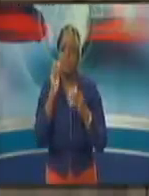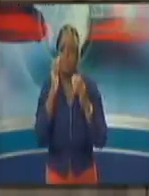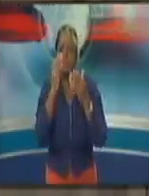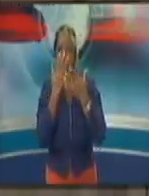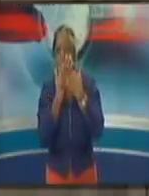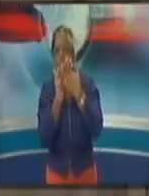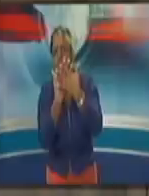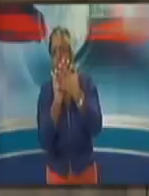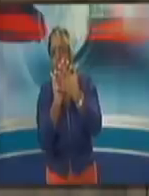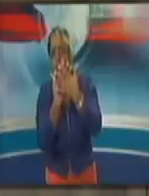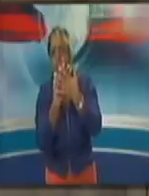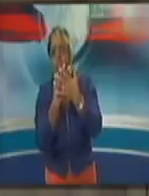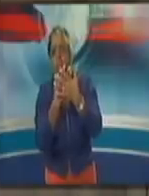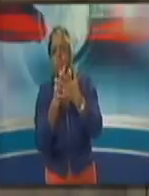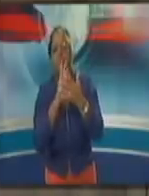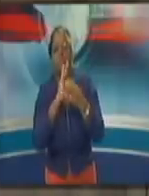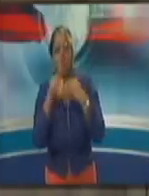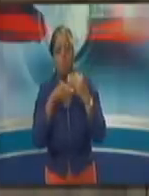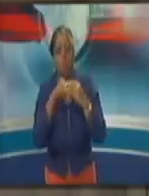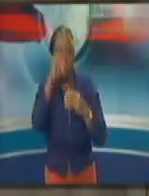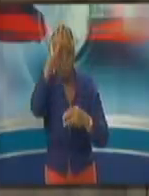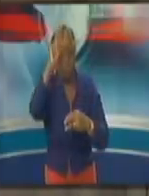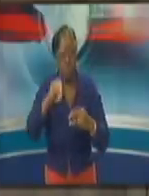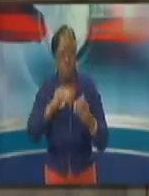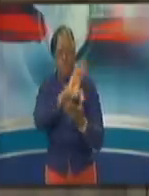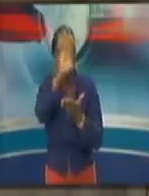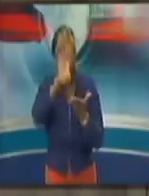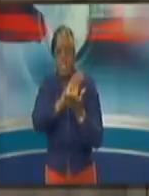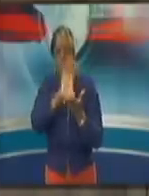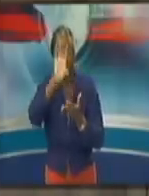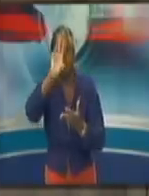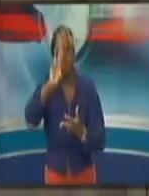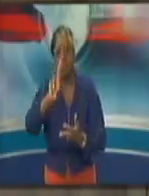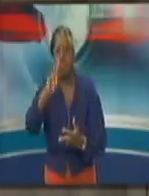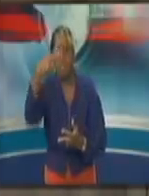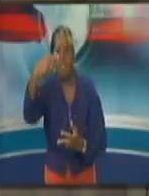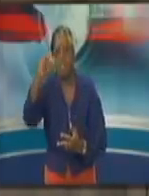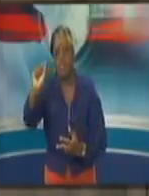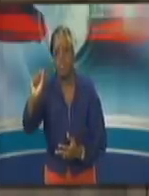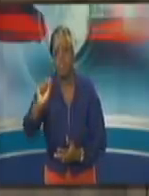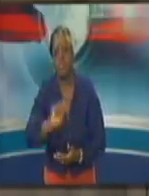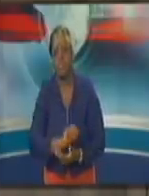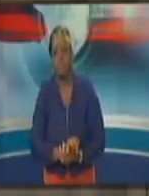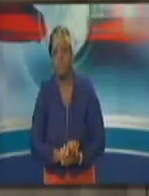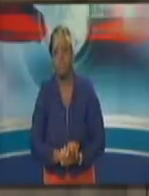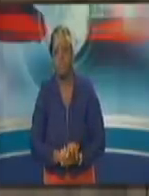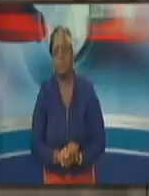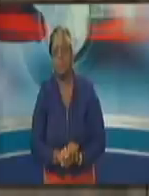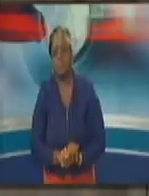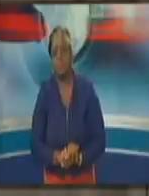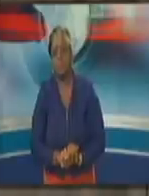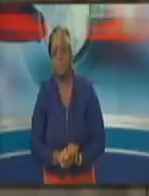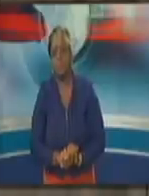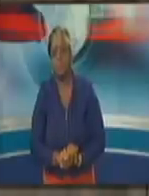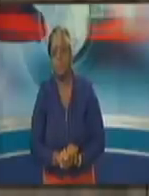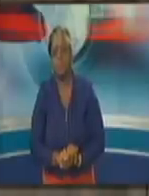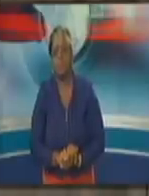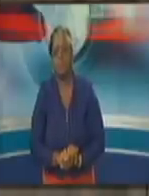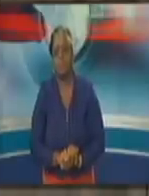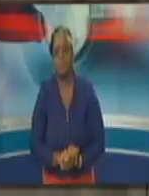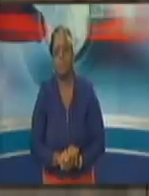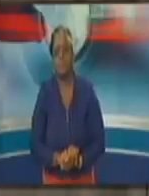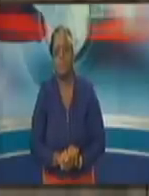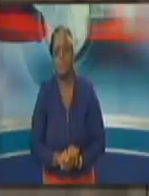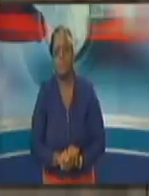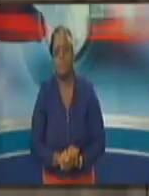remit of the North Central Regional Health Authority. And for years, there have been physicians assigned, primary care physicians, to the prisons. So